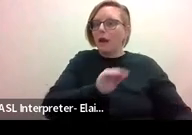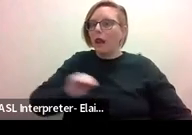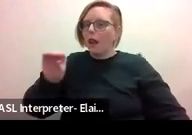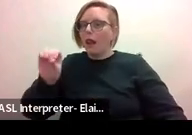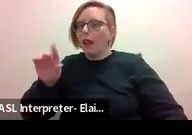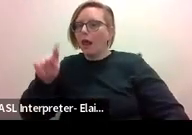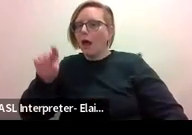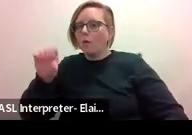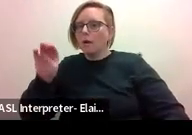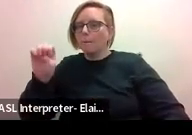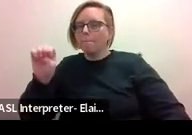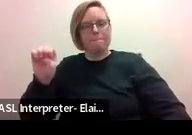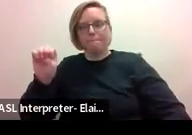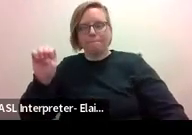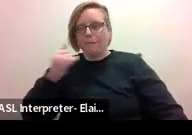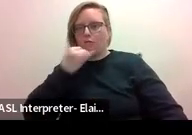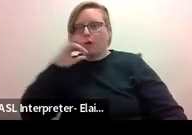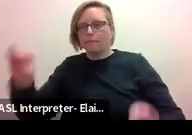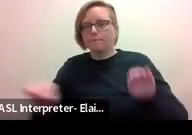skill.